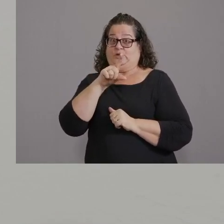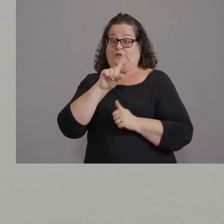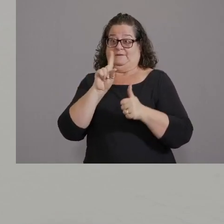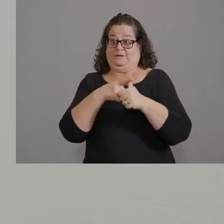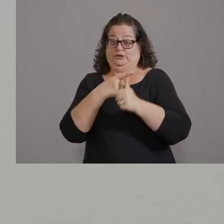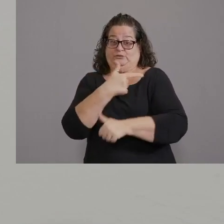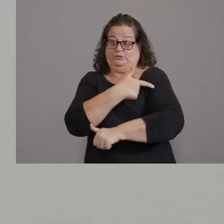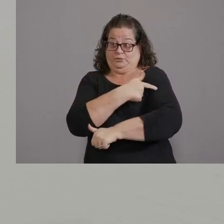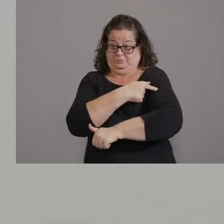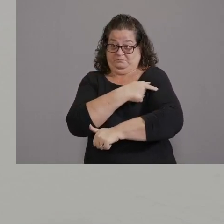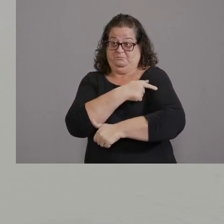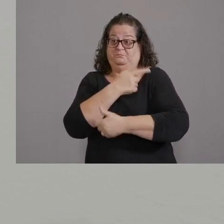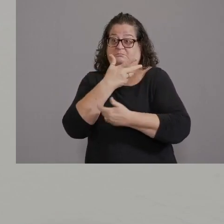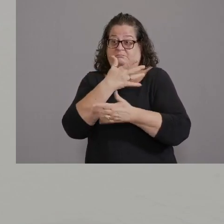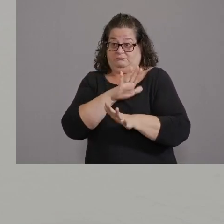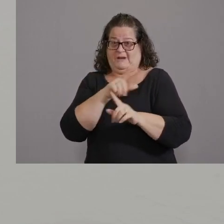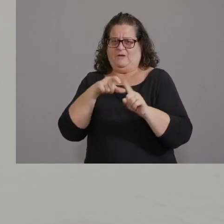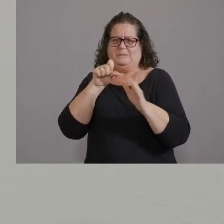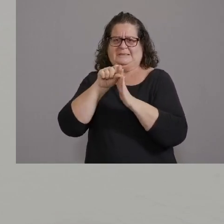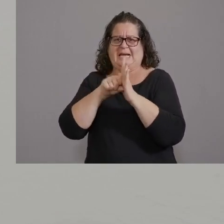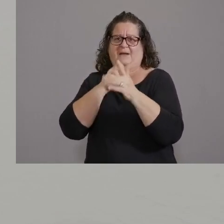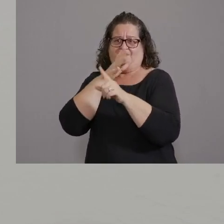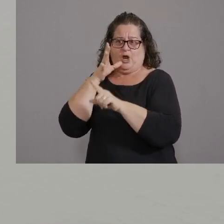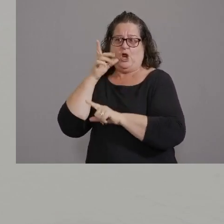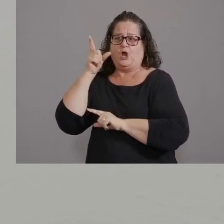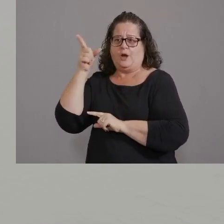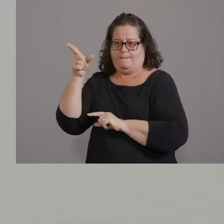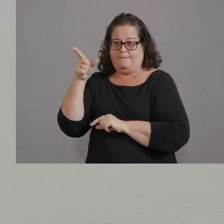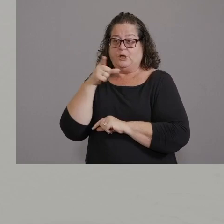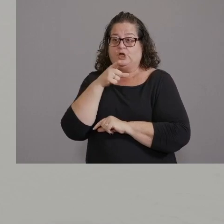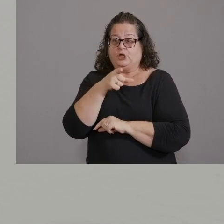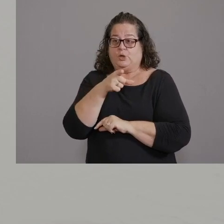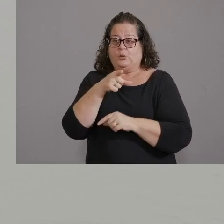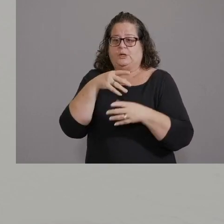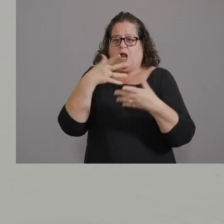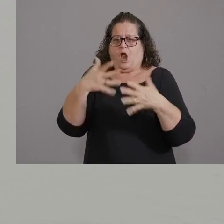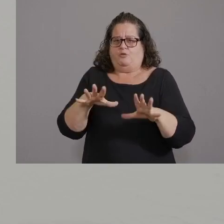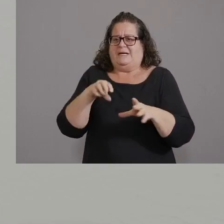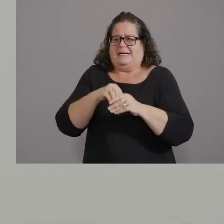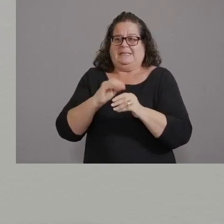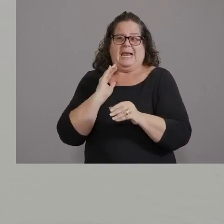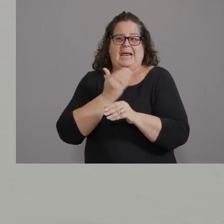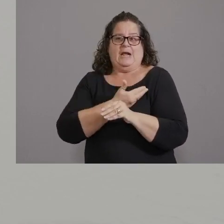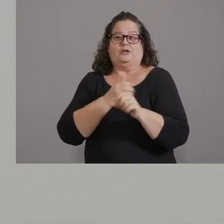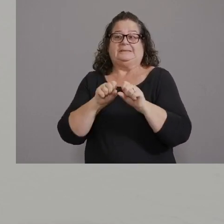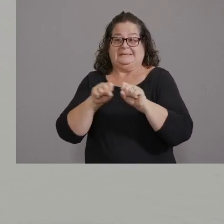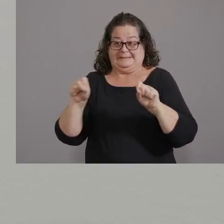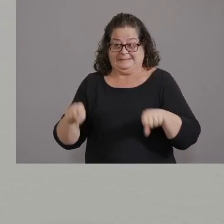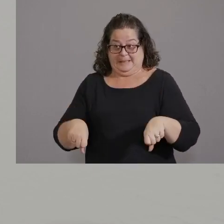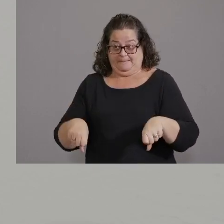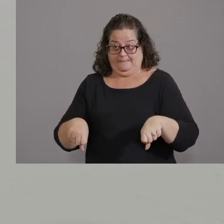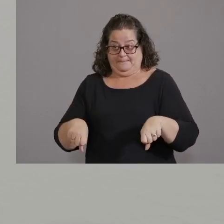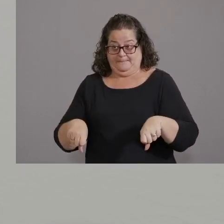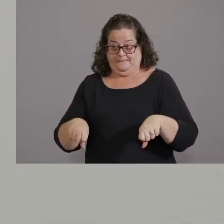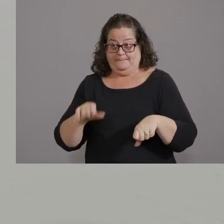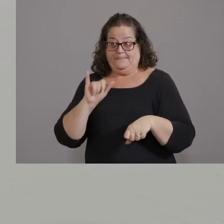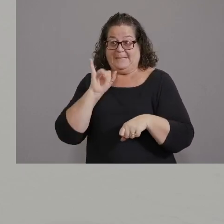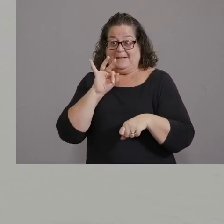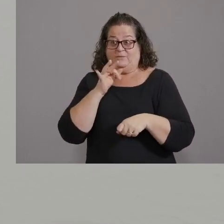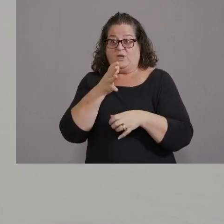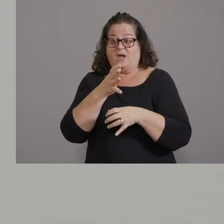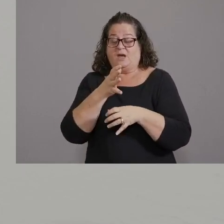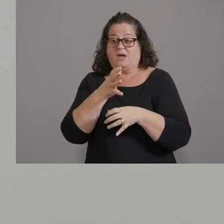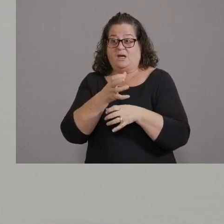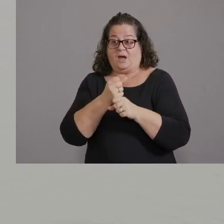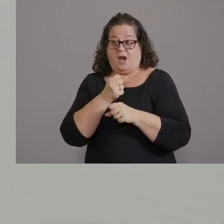system. Look for an email from the department, from the same email that sent your confirmation and your registration. We are